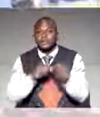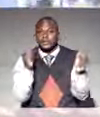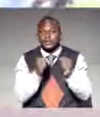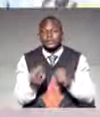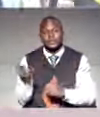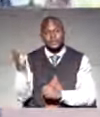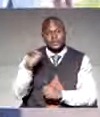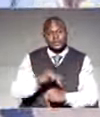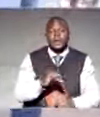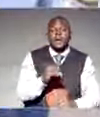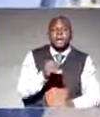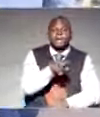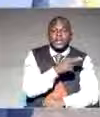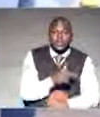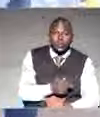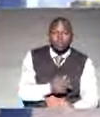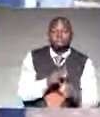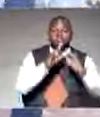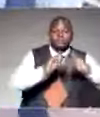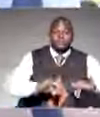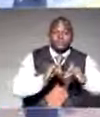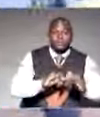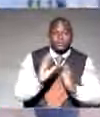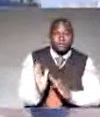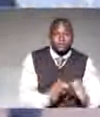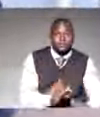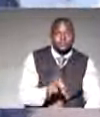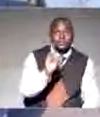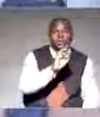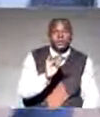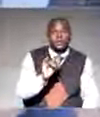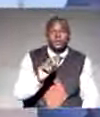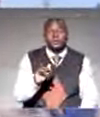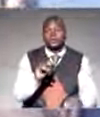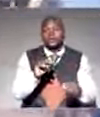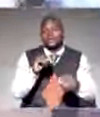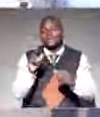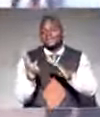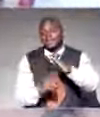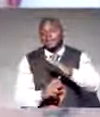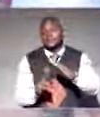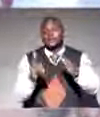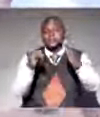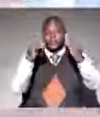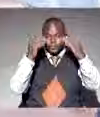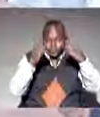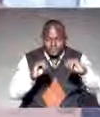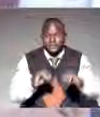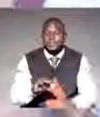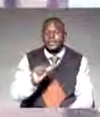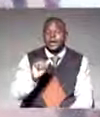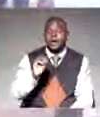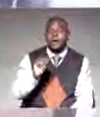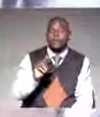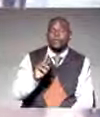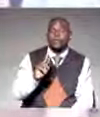three-day medical camp organized by Zappa Foundation in conjunction with the Office of the Vice President in Amuru District. The medical